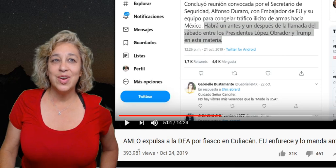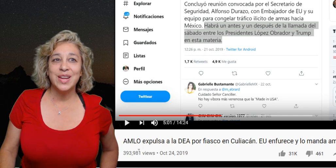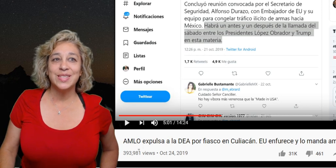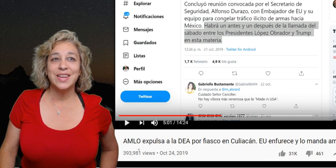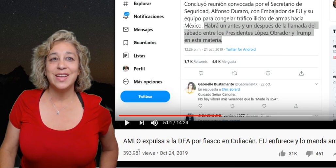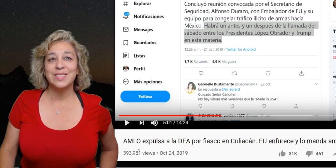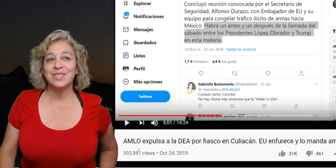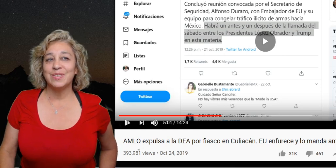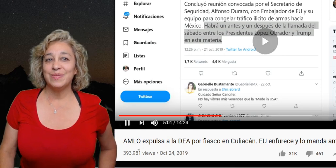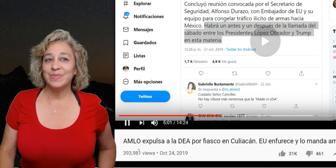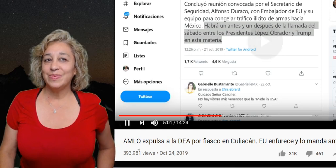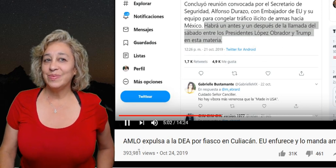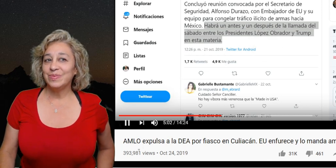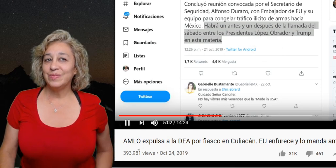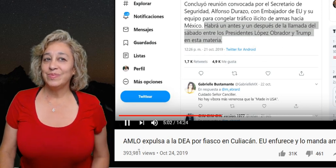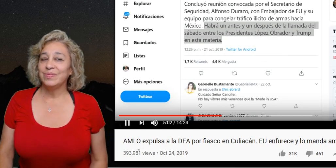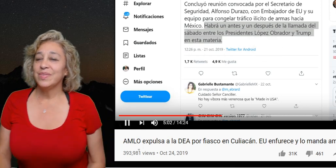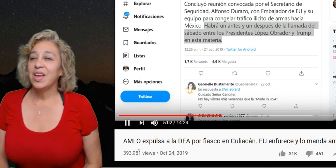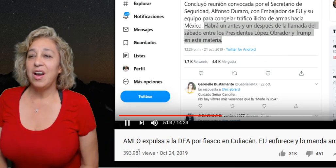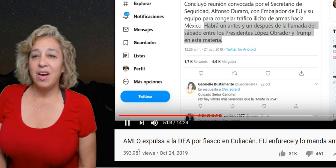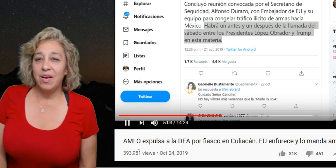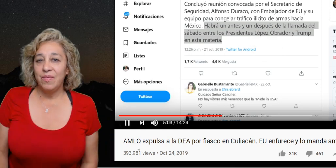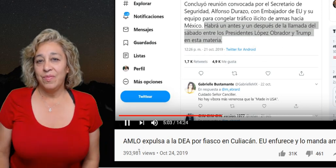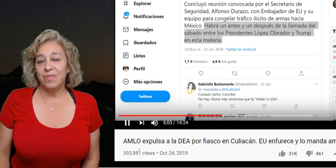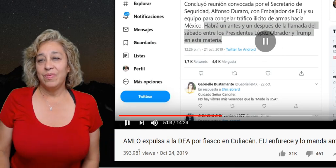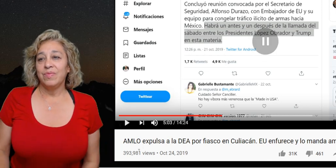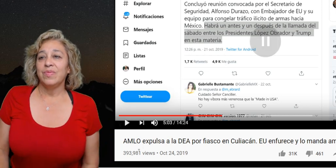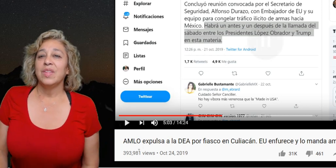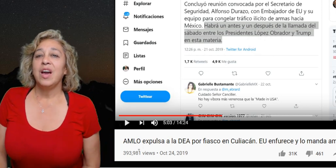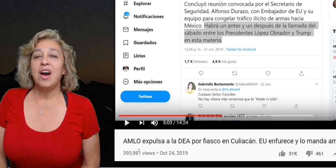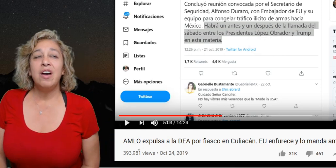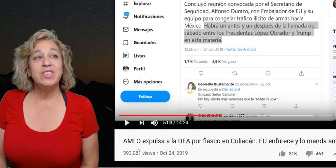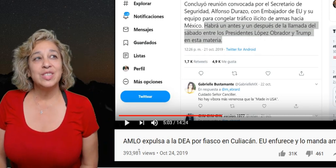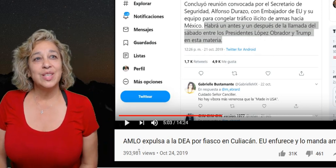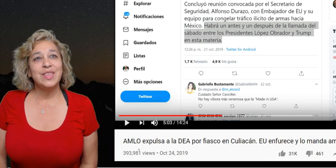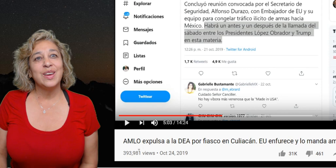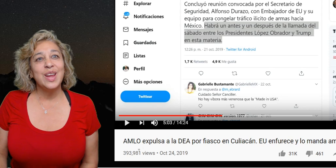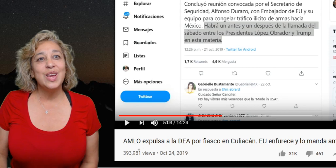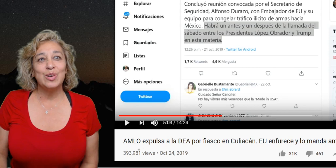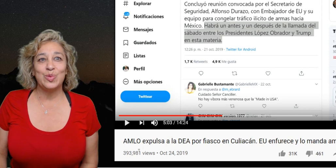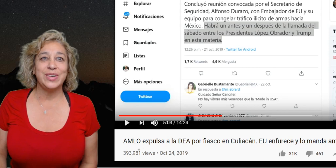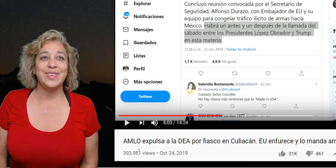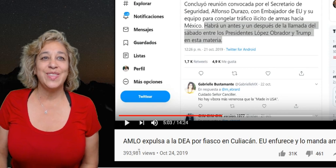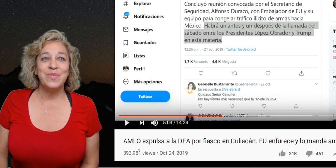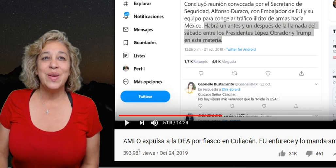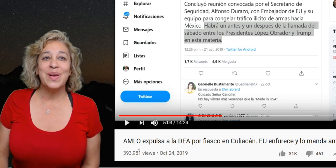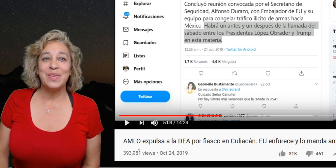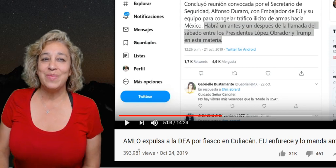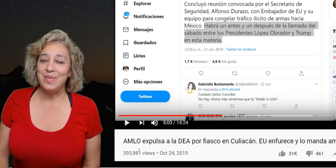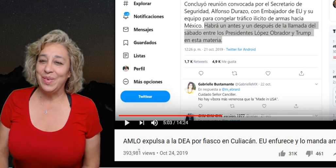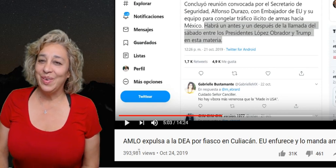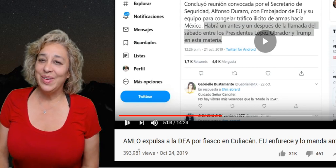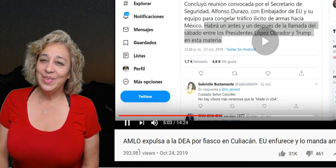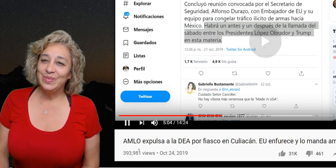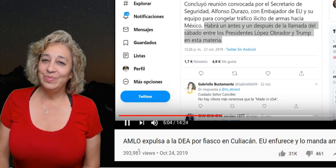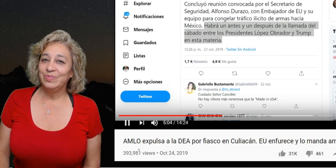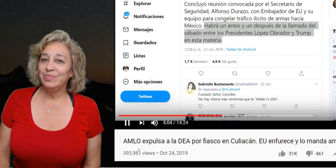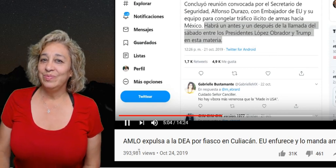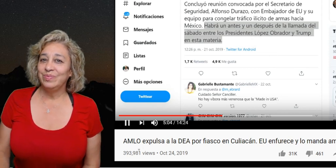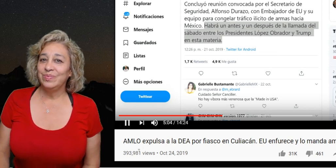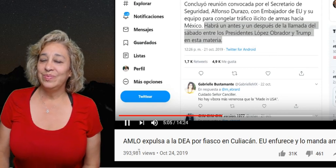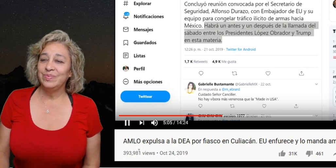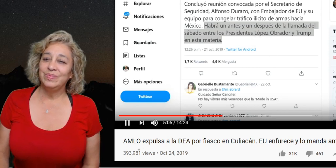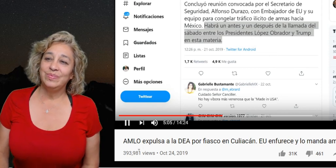the United States. Obviamente, los gringos muy obviously the gringos, which are the American people, muy